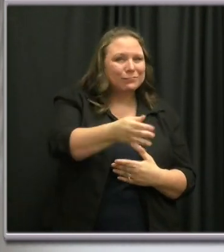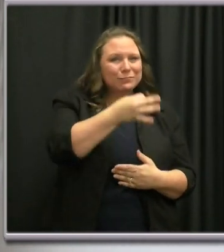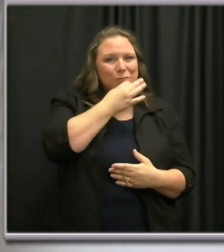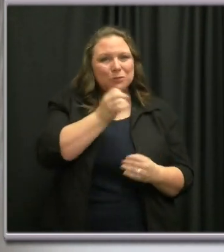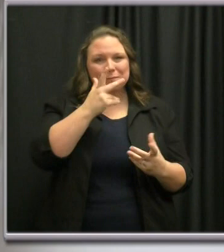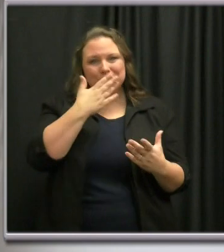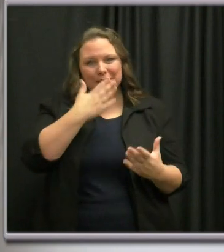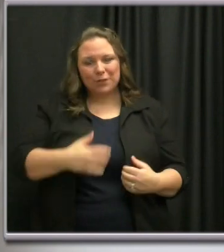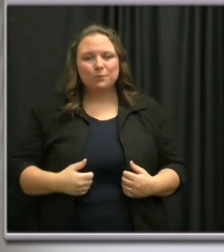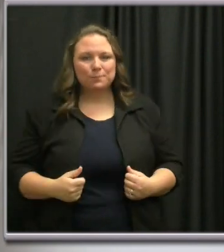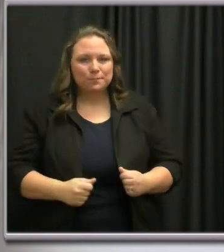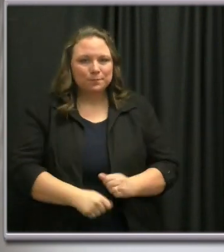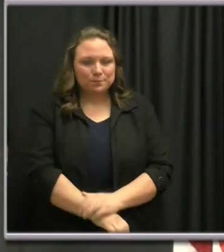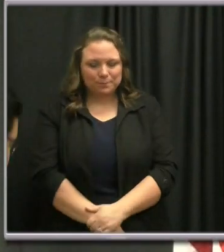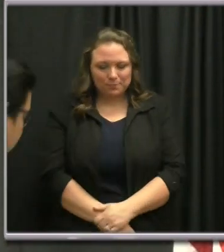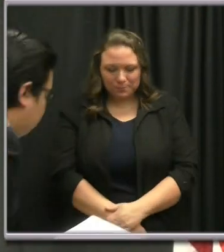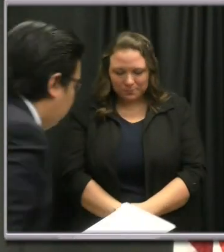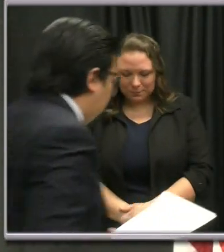Thank you. Thank you, everyone.